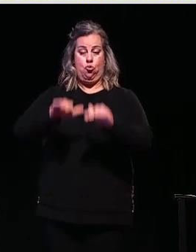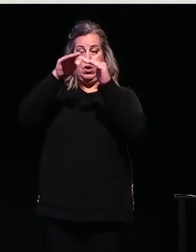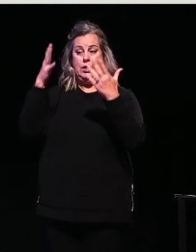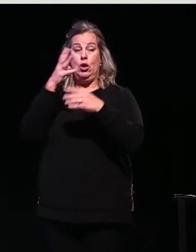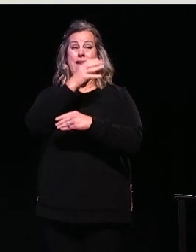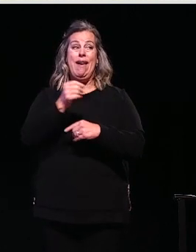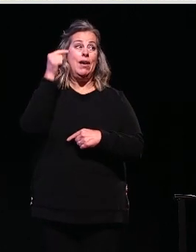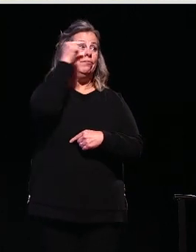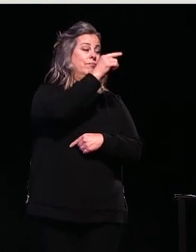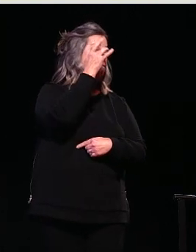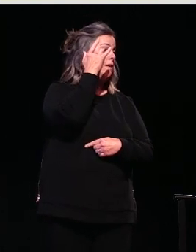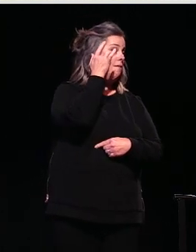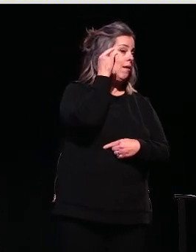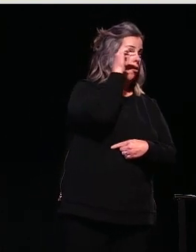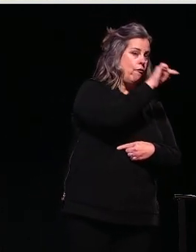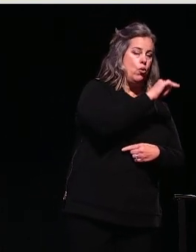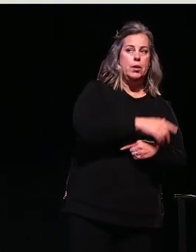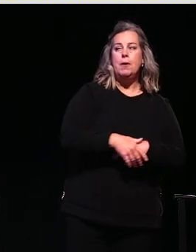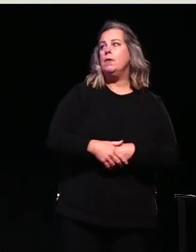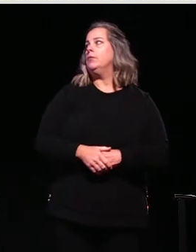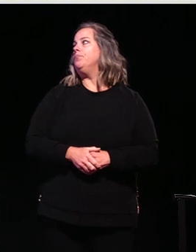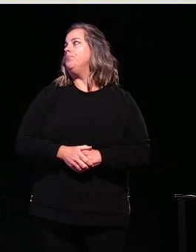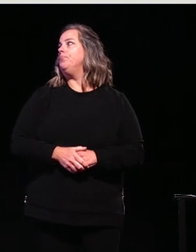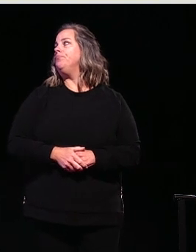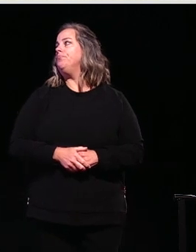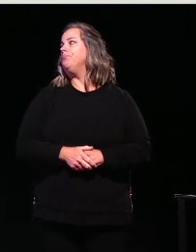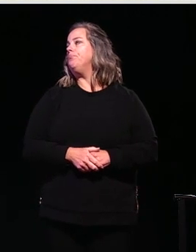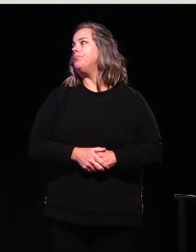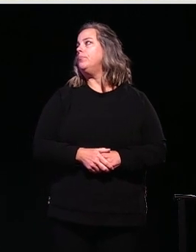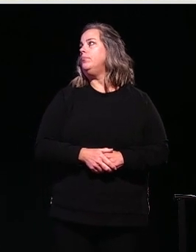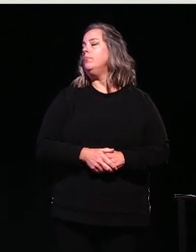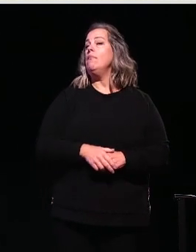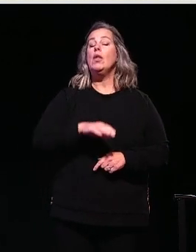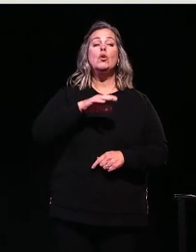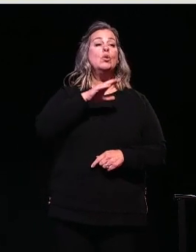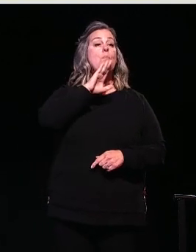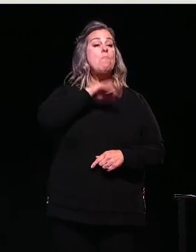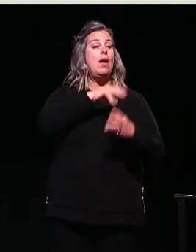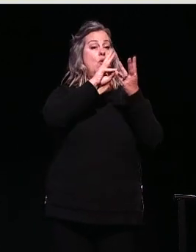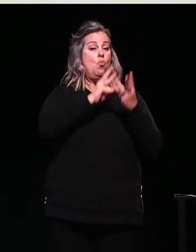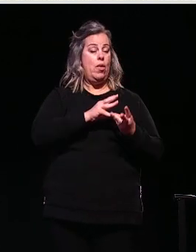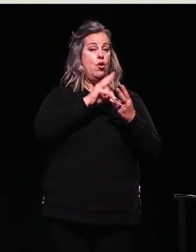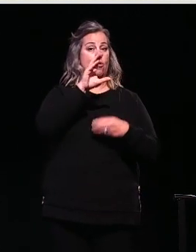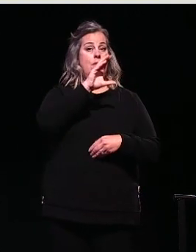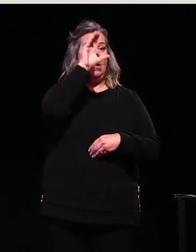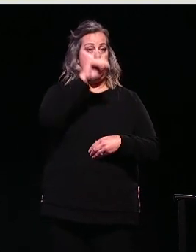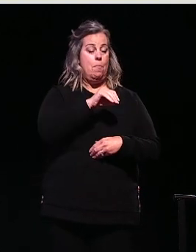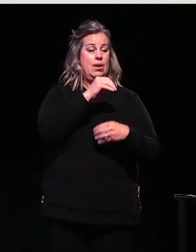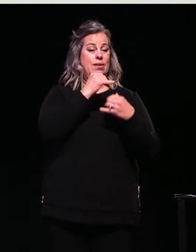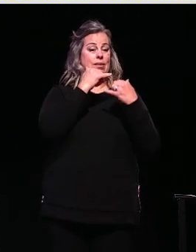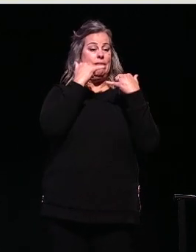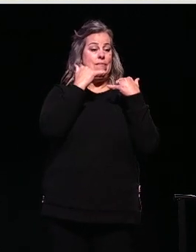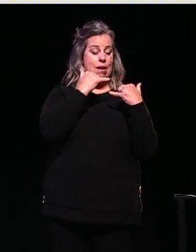crop growers for a $4 billion opportunity. So incumbent weather companies today have been producing these coarse,